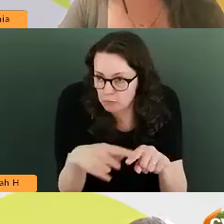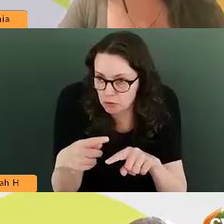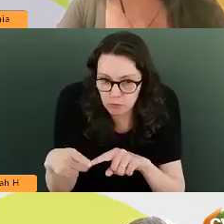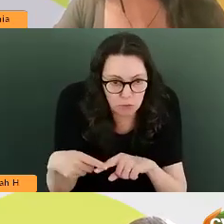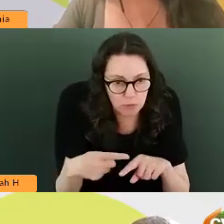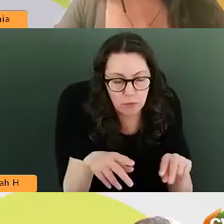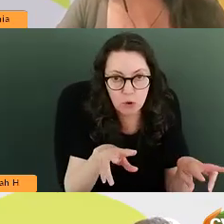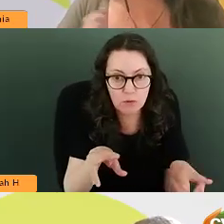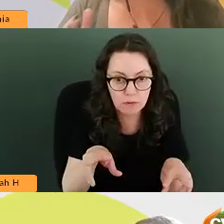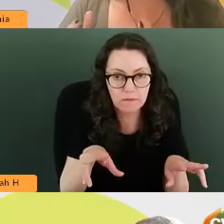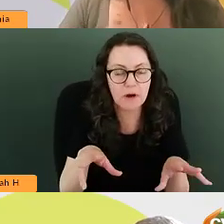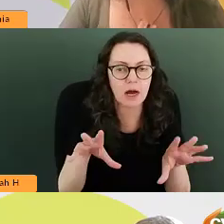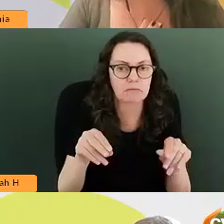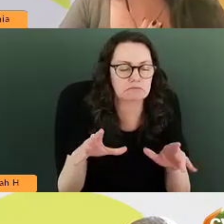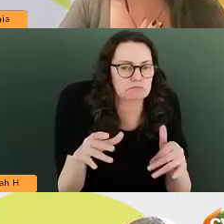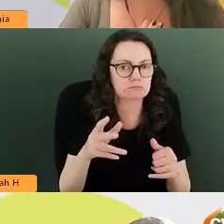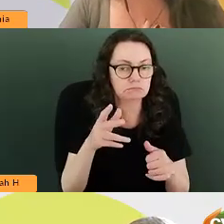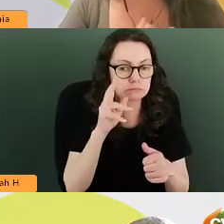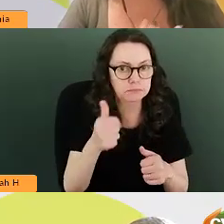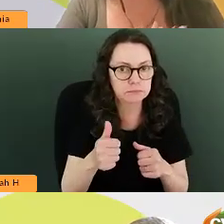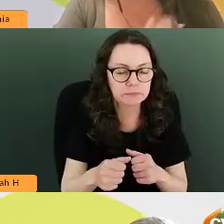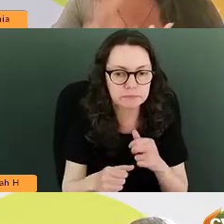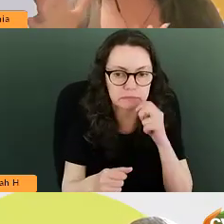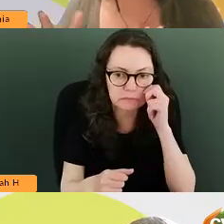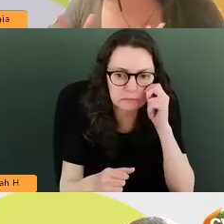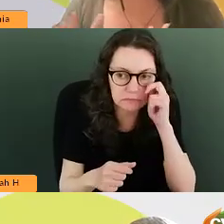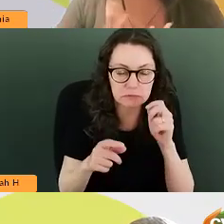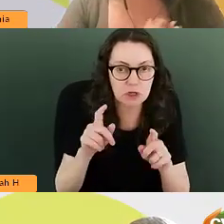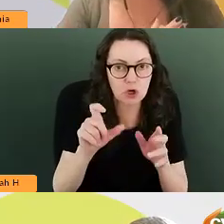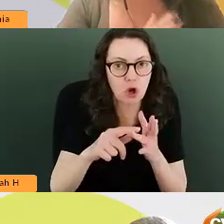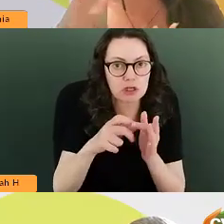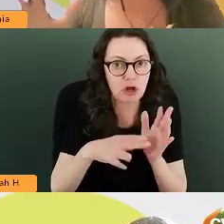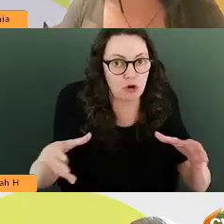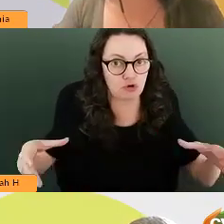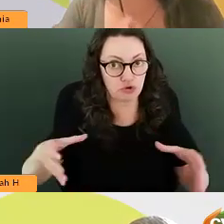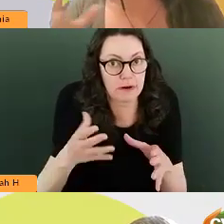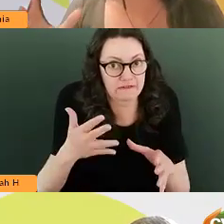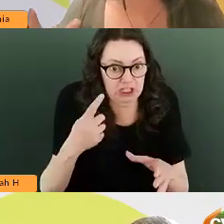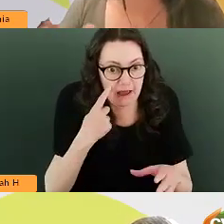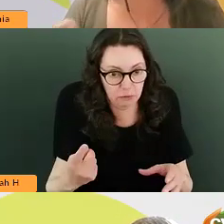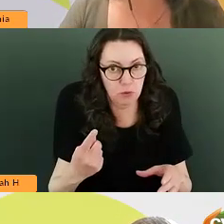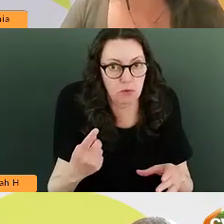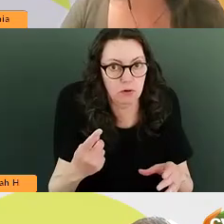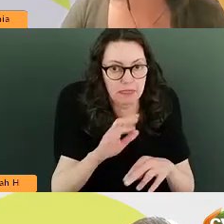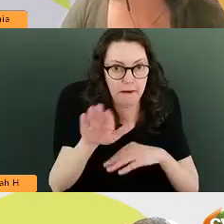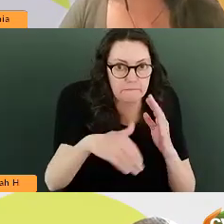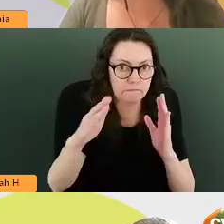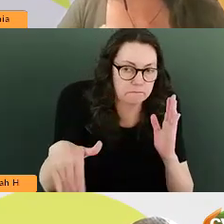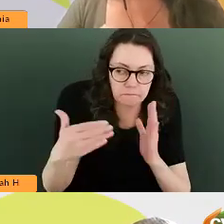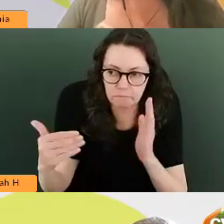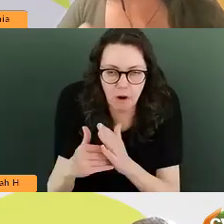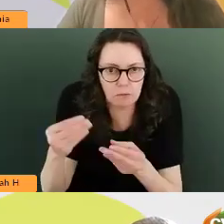most part. And it's been such a great journey to actually have them involved all the way